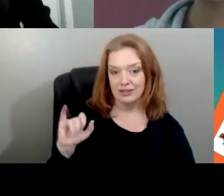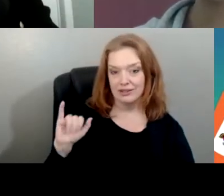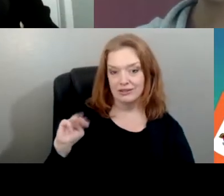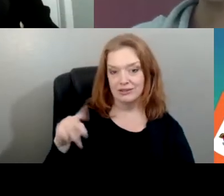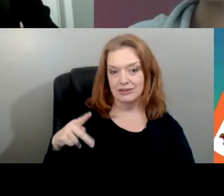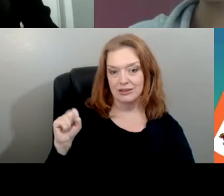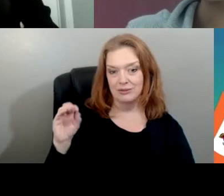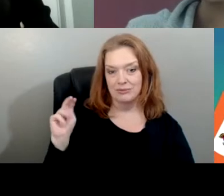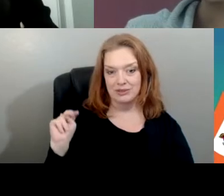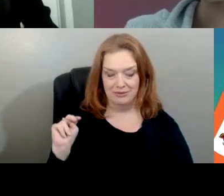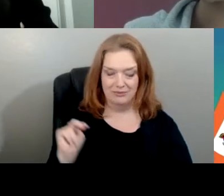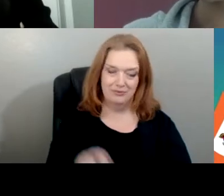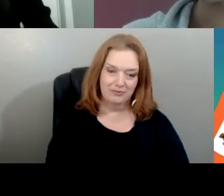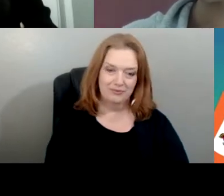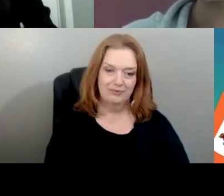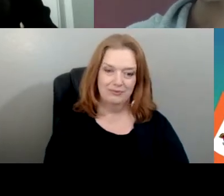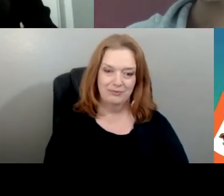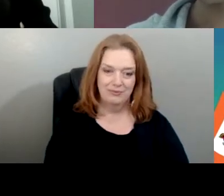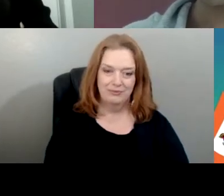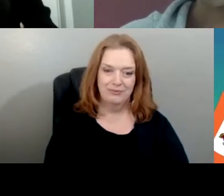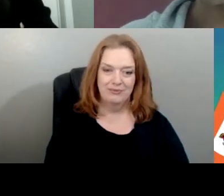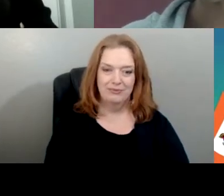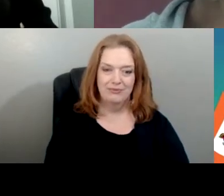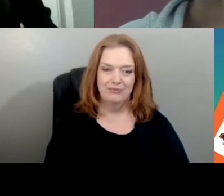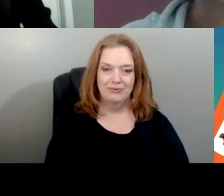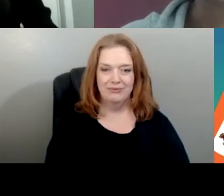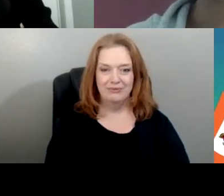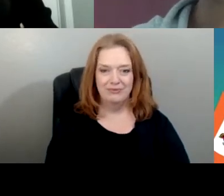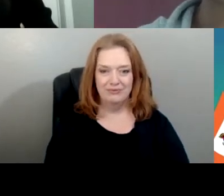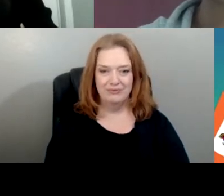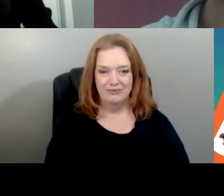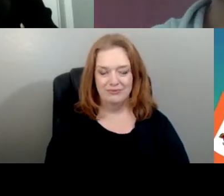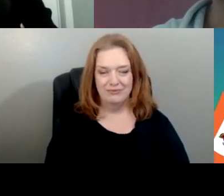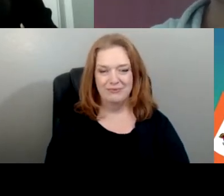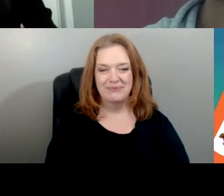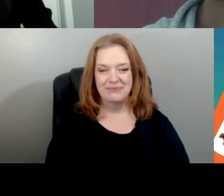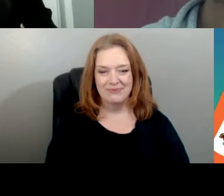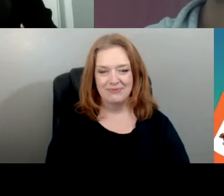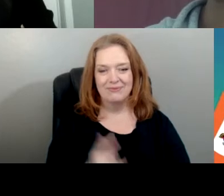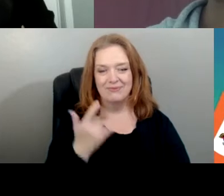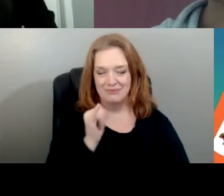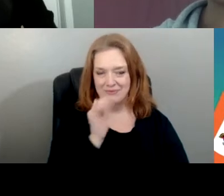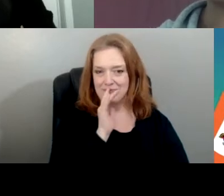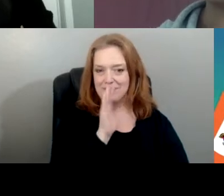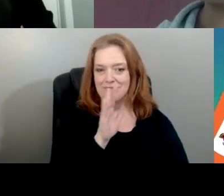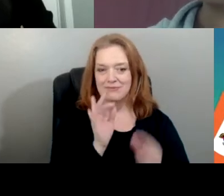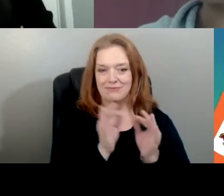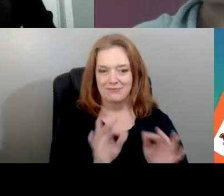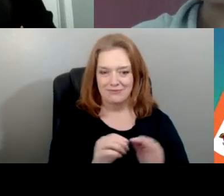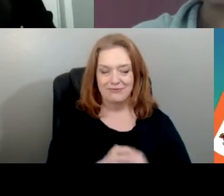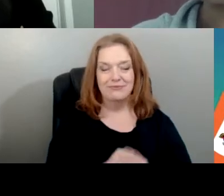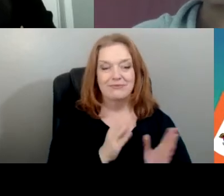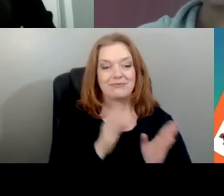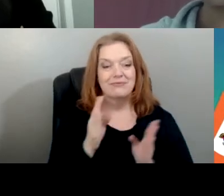Inem Nixasa, Hiwis, Tumina Ilkanich, Liloitzat Kina, Katiaya Oikolo, Katiaya Hanyuat. Thank you, all